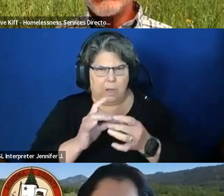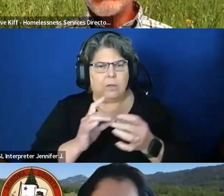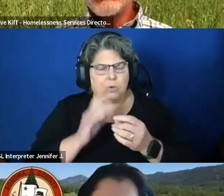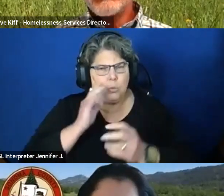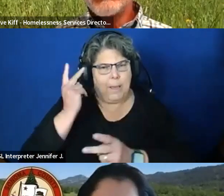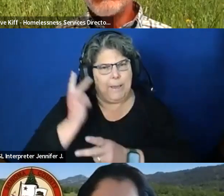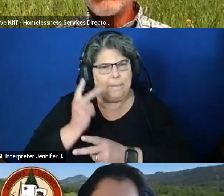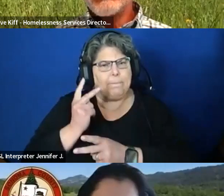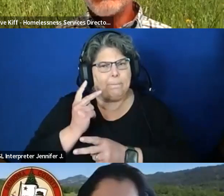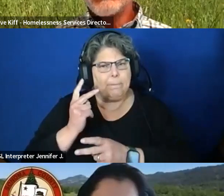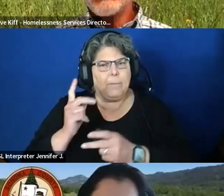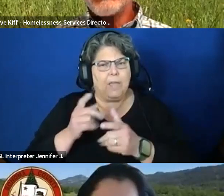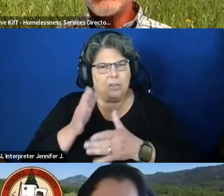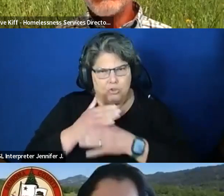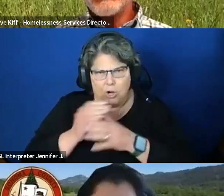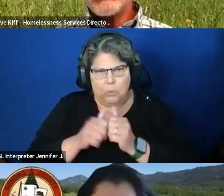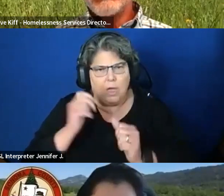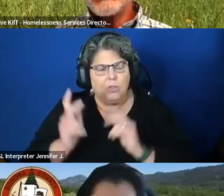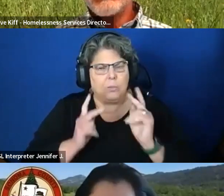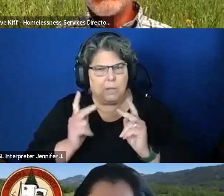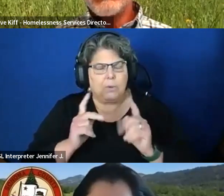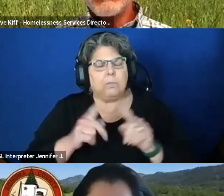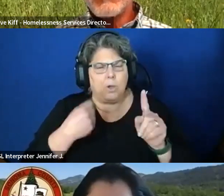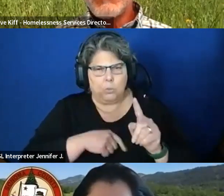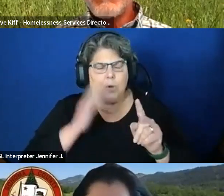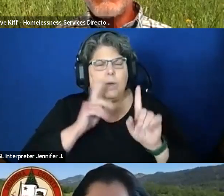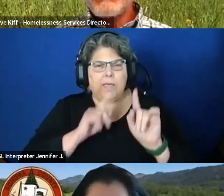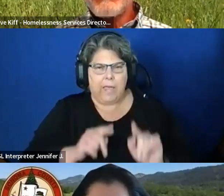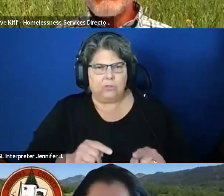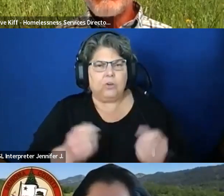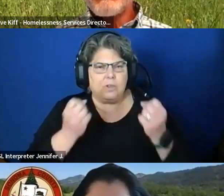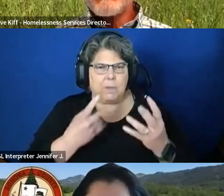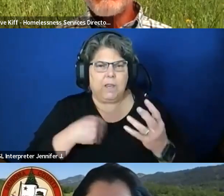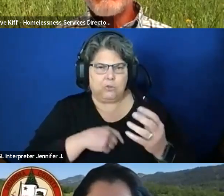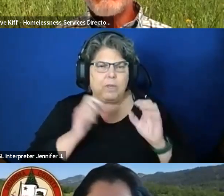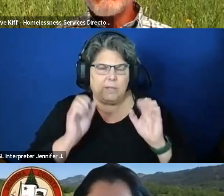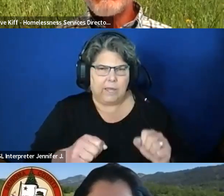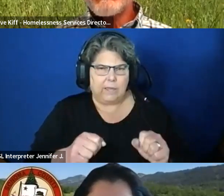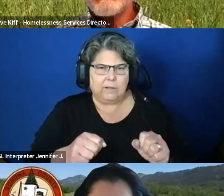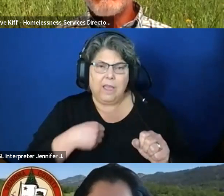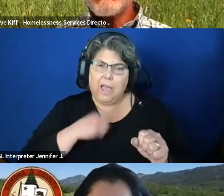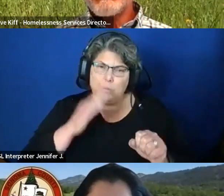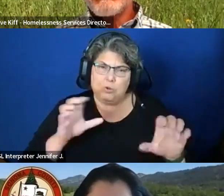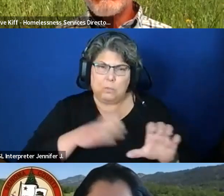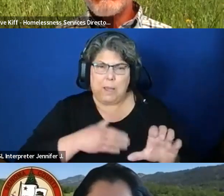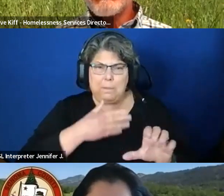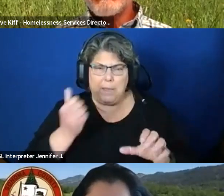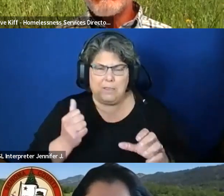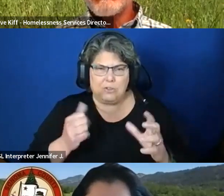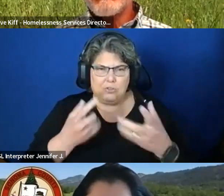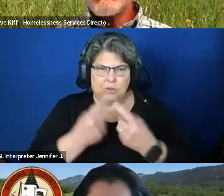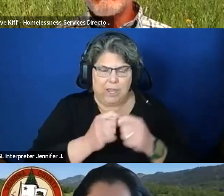the record and sharing them with others. So, but we will get to as many questions as we can, and I will do my best to try to compile them.